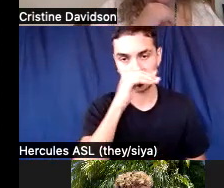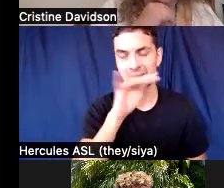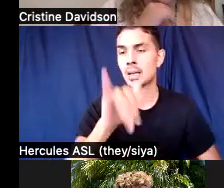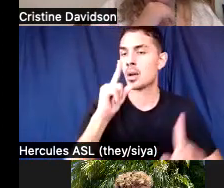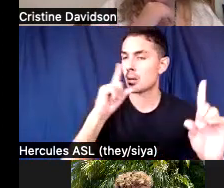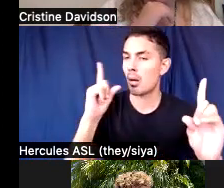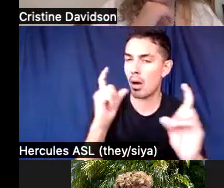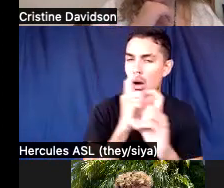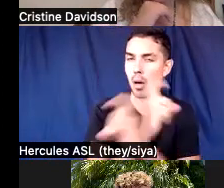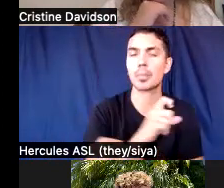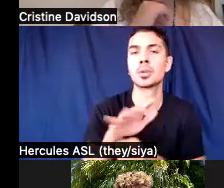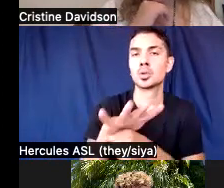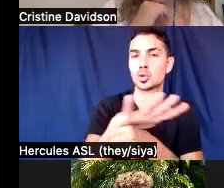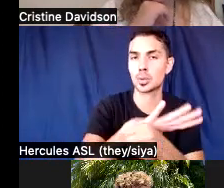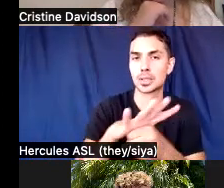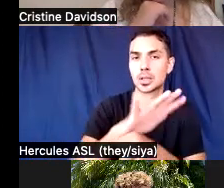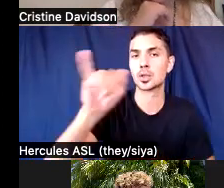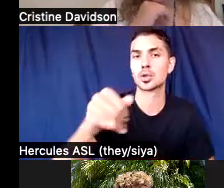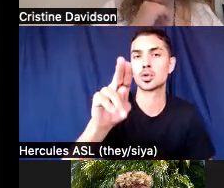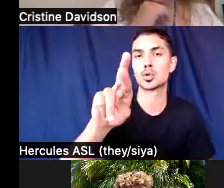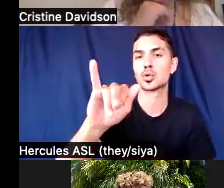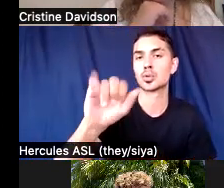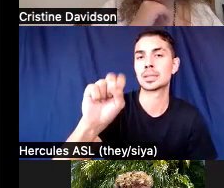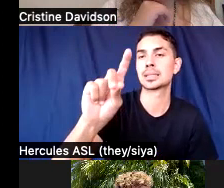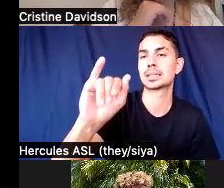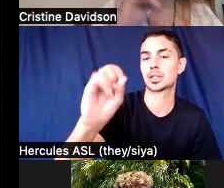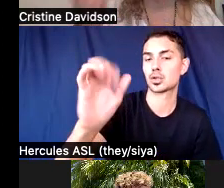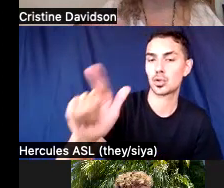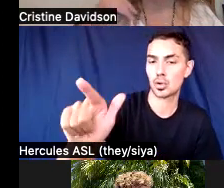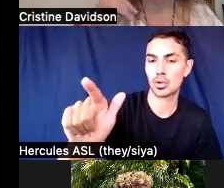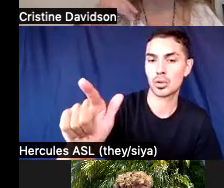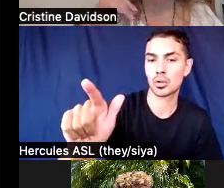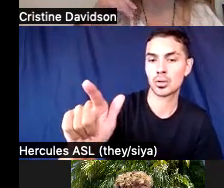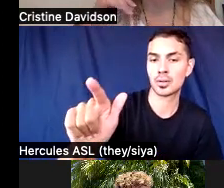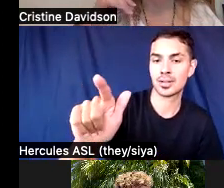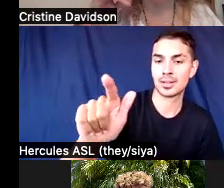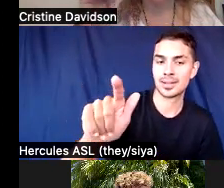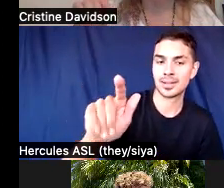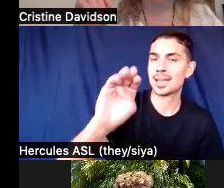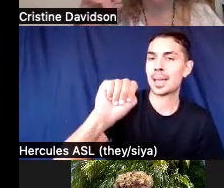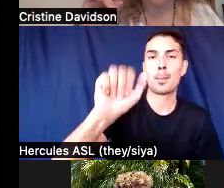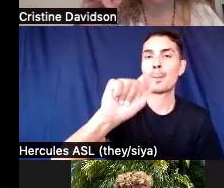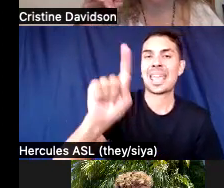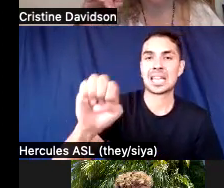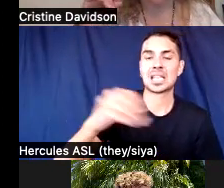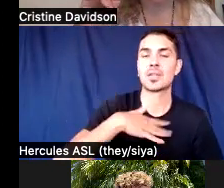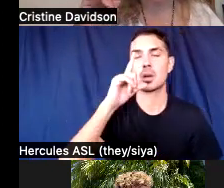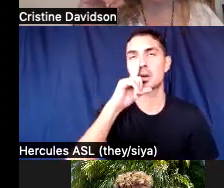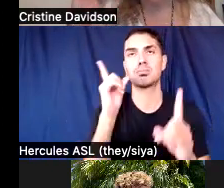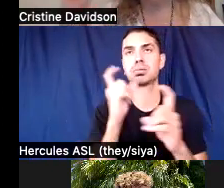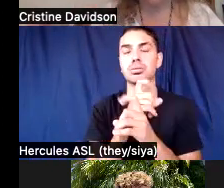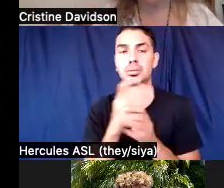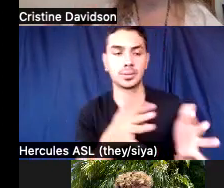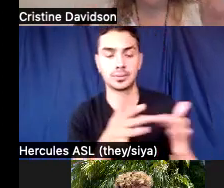complicated jurisdictional maze, and I don't want to go too deep into it at this moment because we'll be